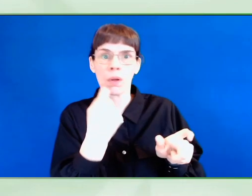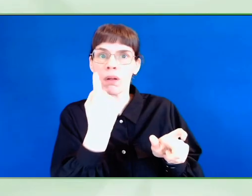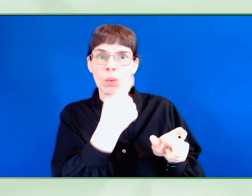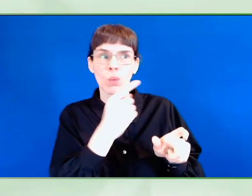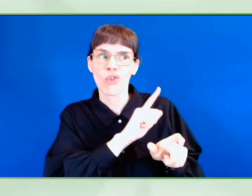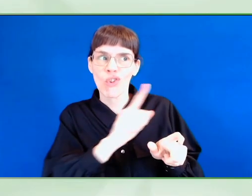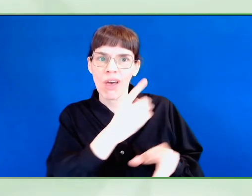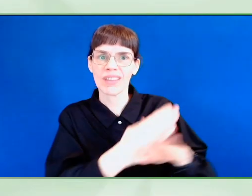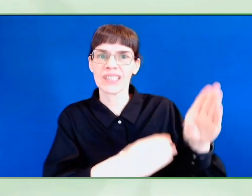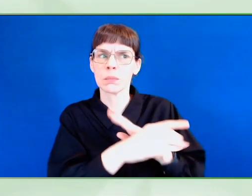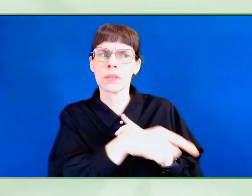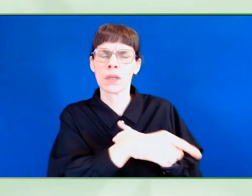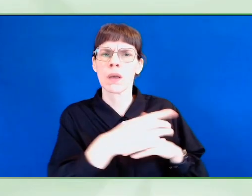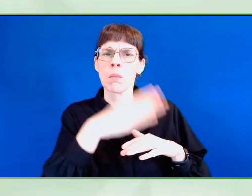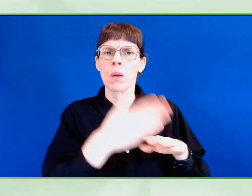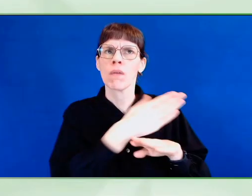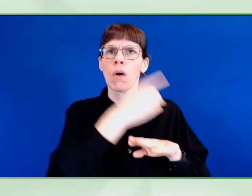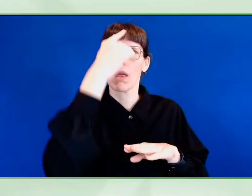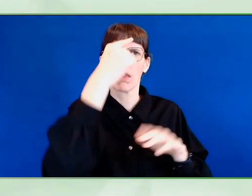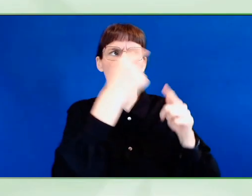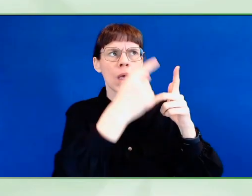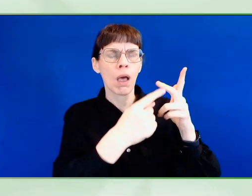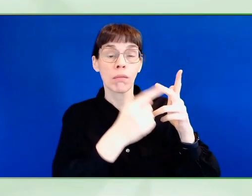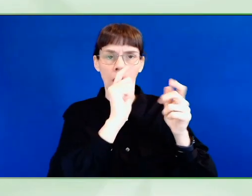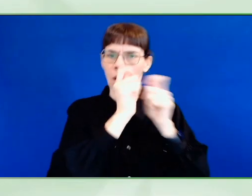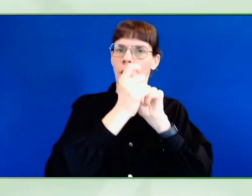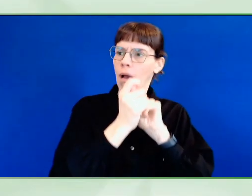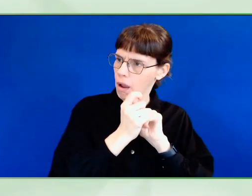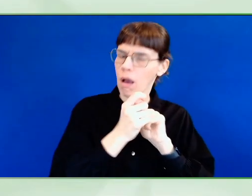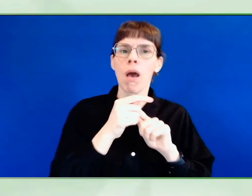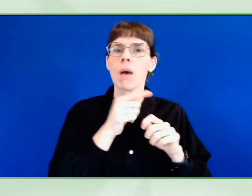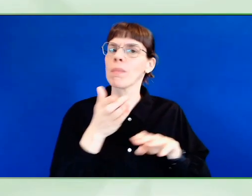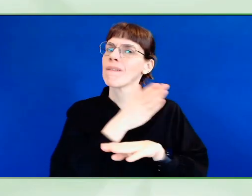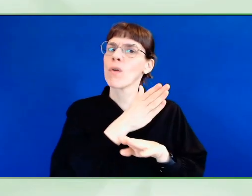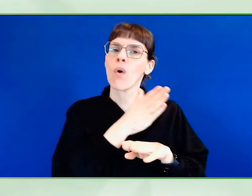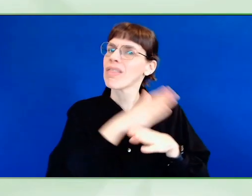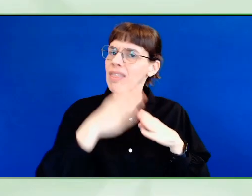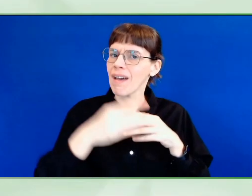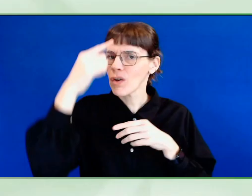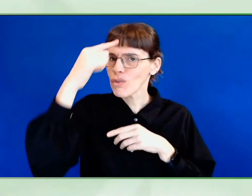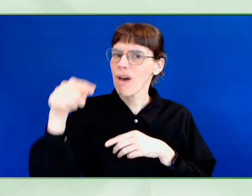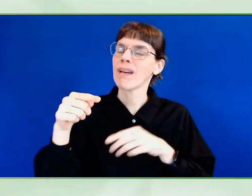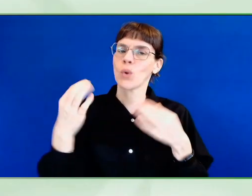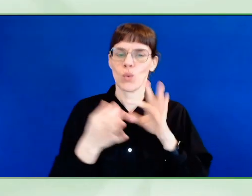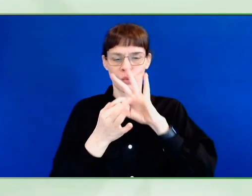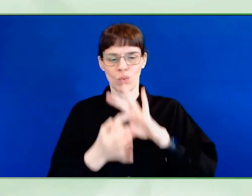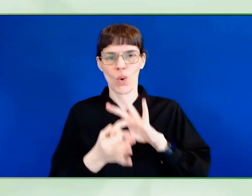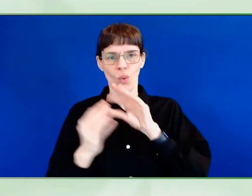Think, I never imagined that my yoga teacher would be blind. What else am I assuming about people who are